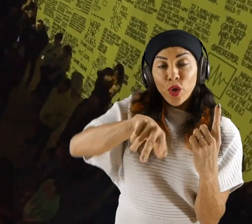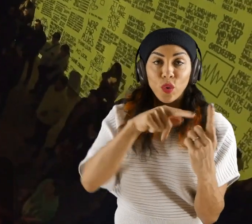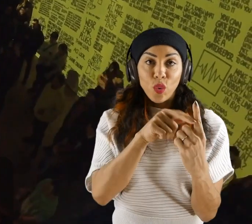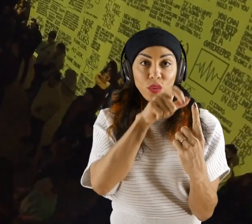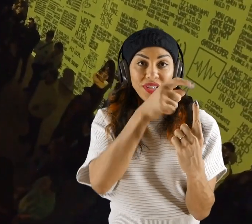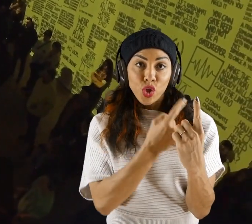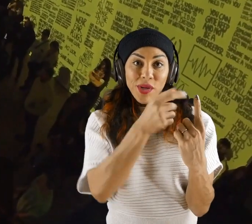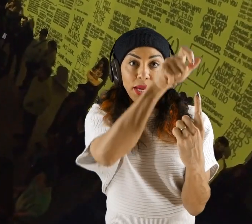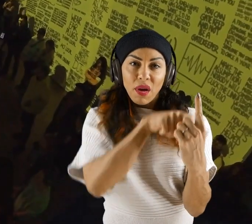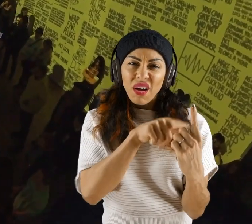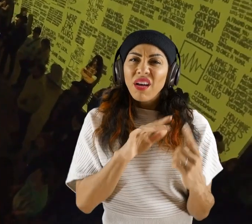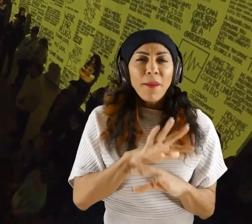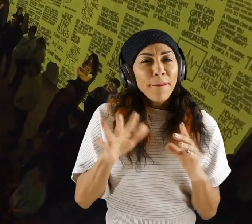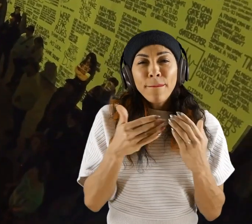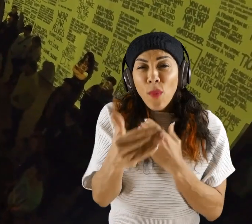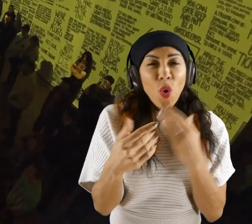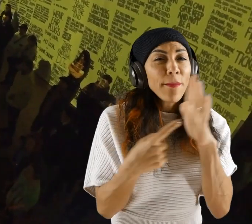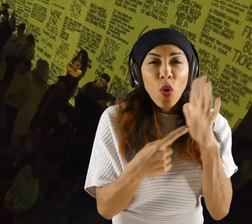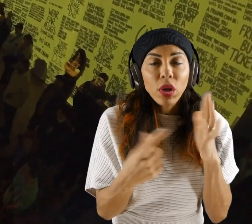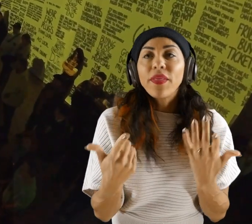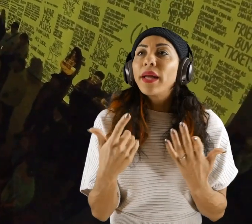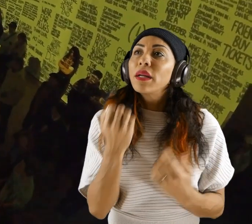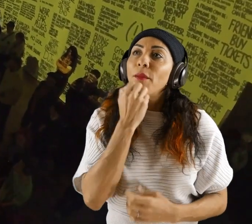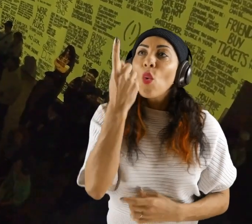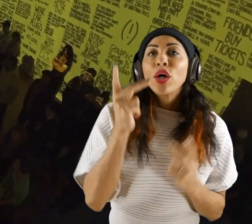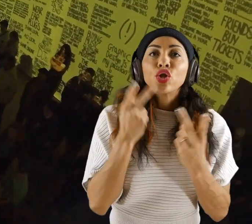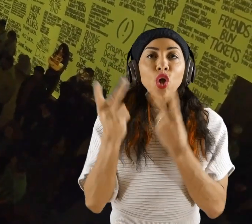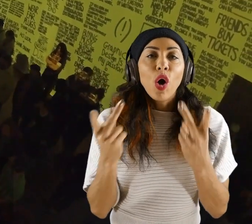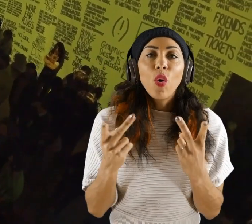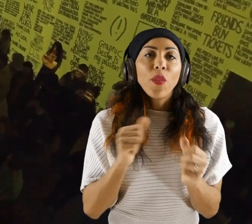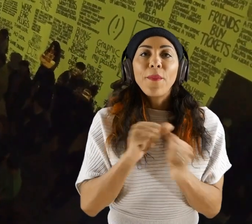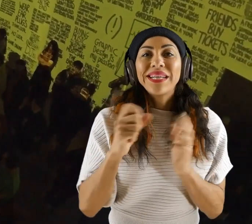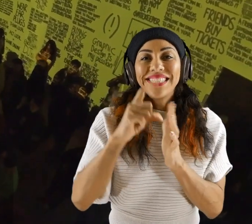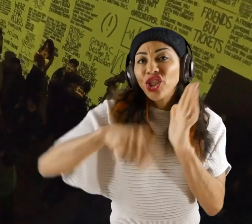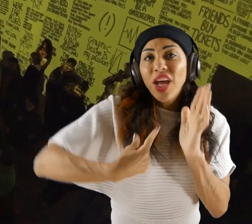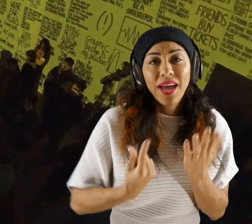or being the best DJ or being the no one is the best DJ, bruv. Don't worry.